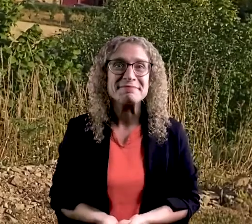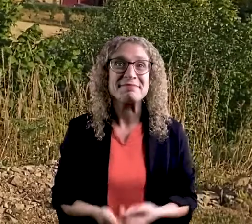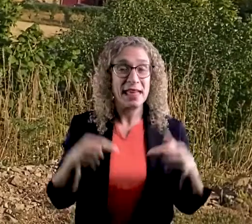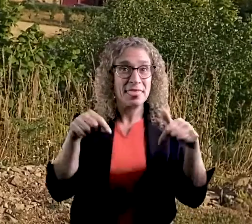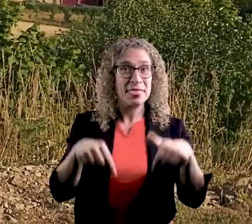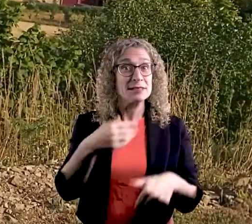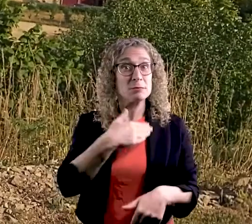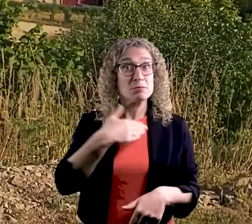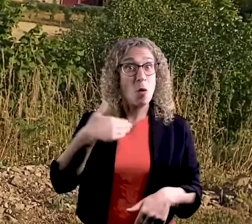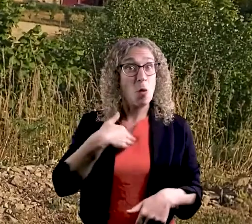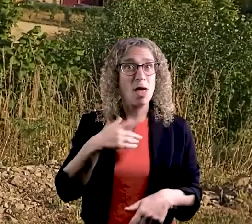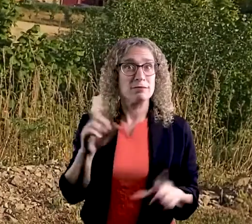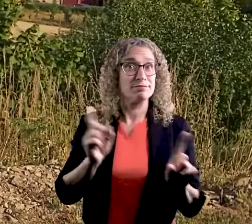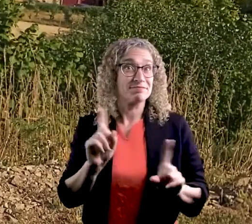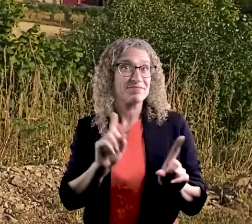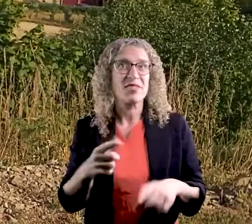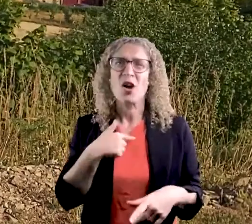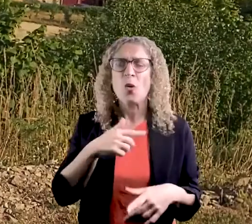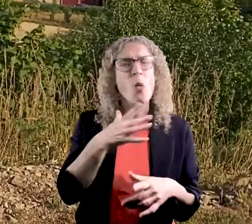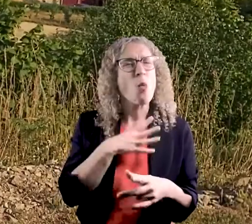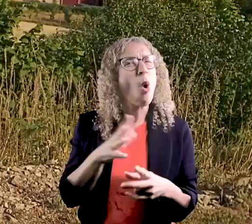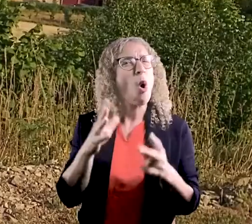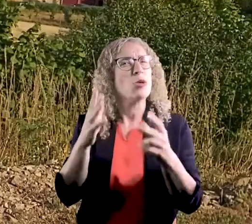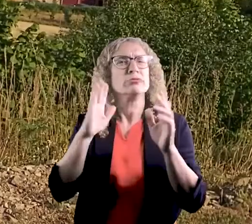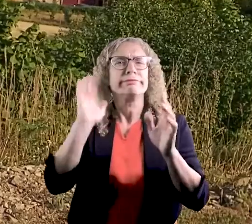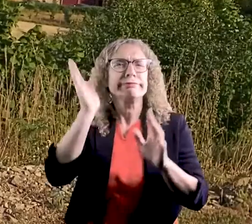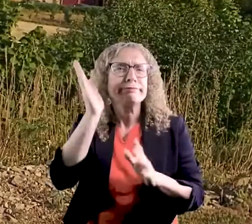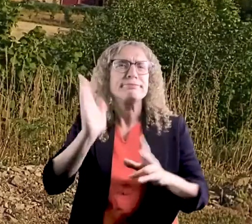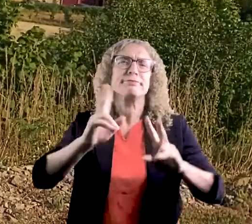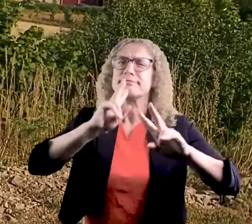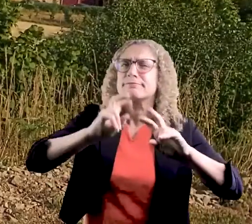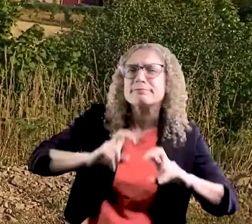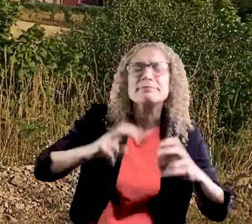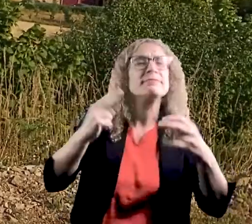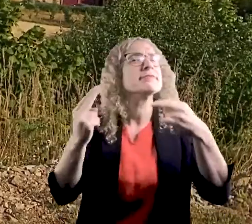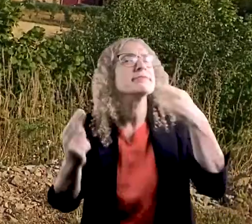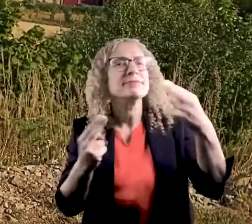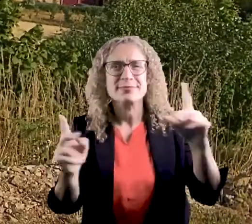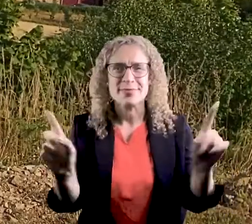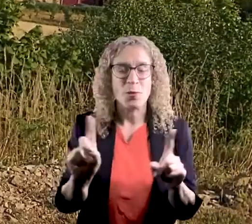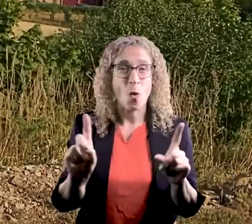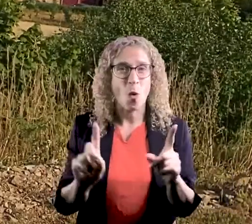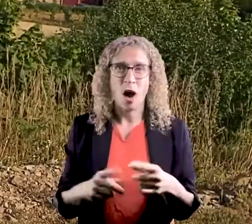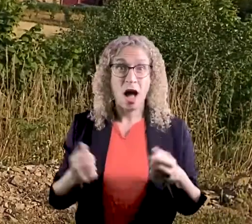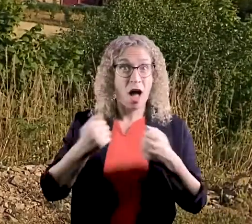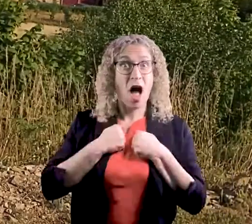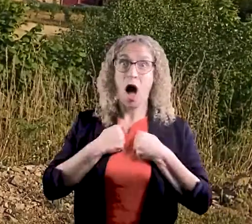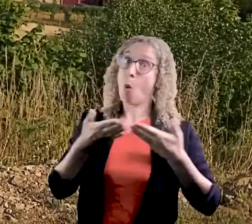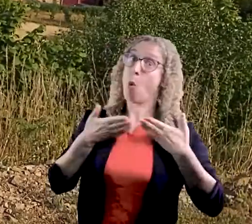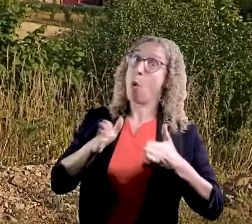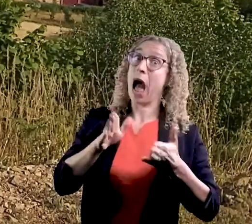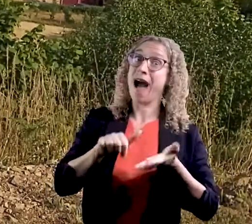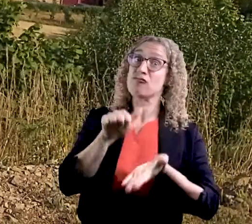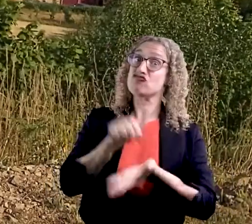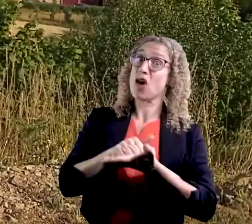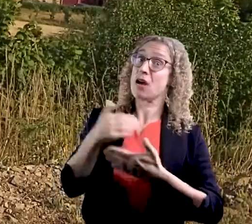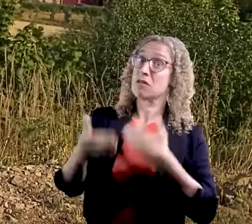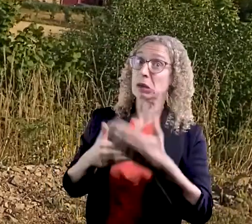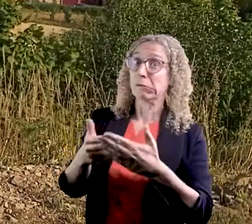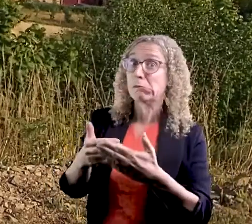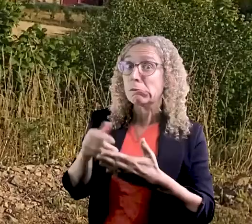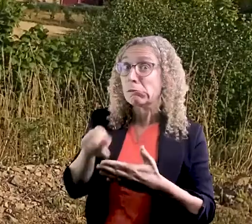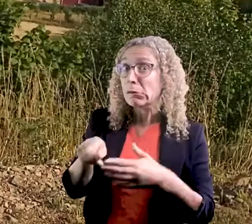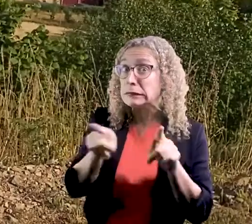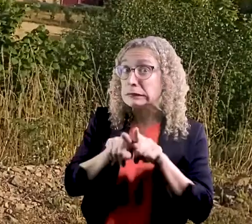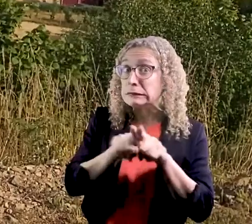This morning we'll be thinking about how our ways are not God's ways, and explore the challenge of how